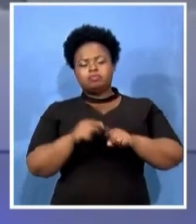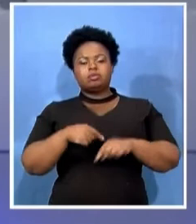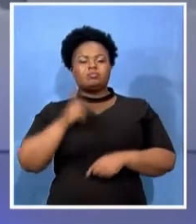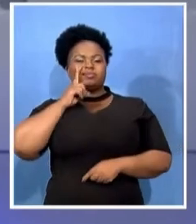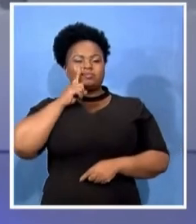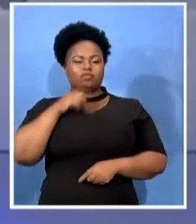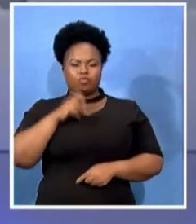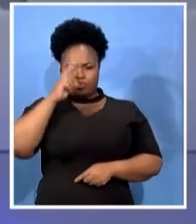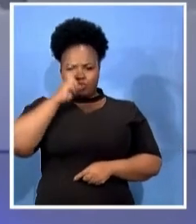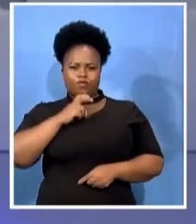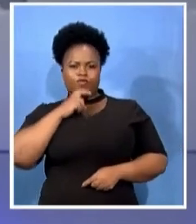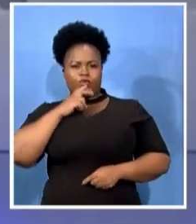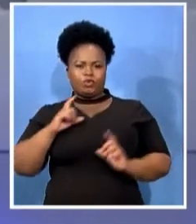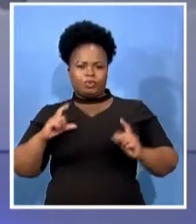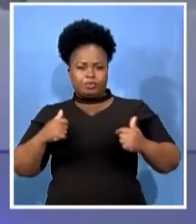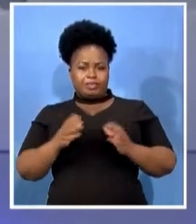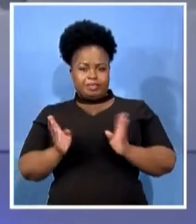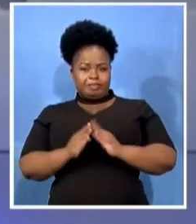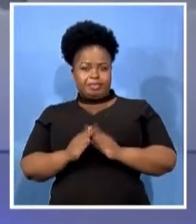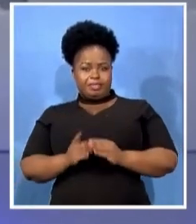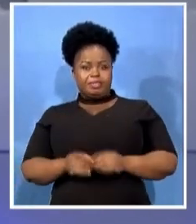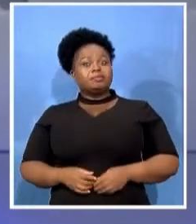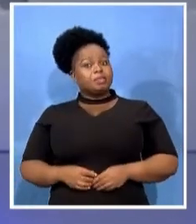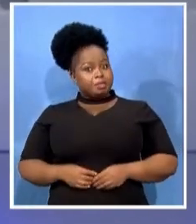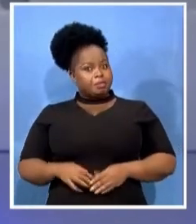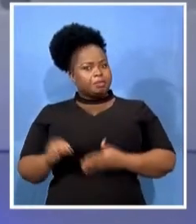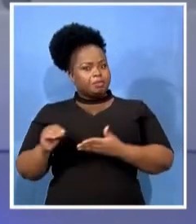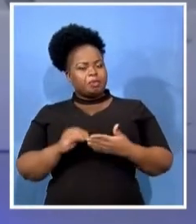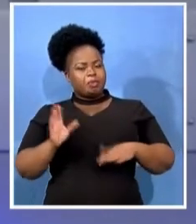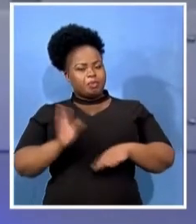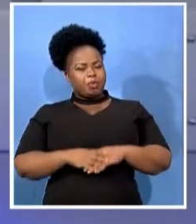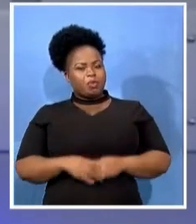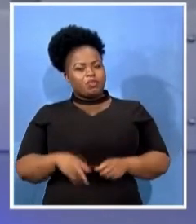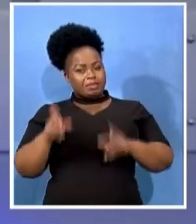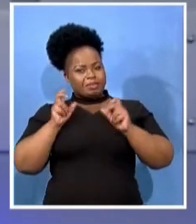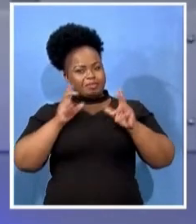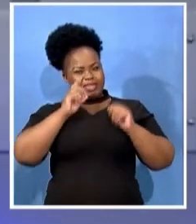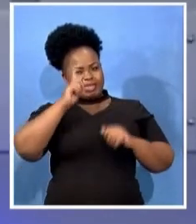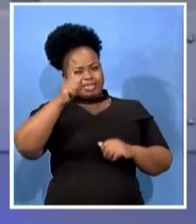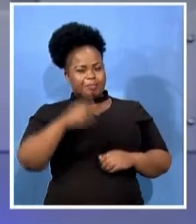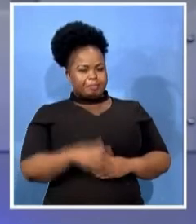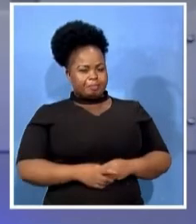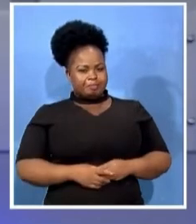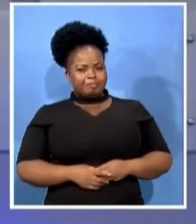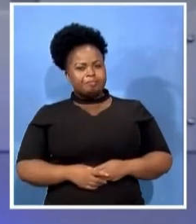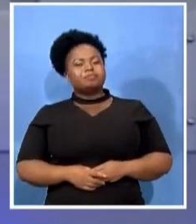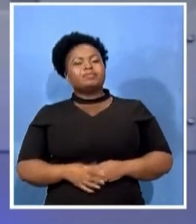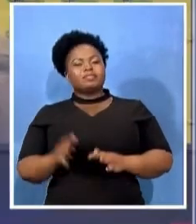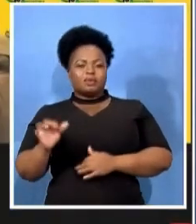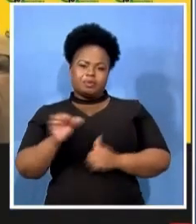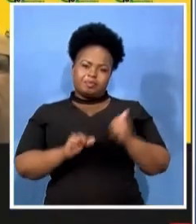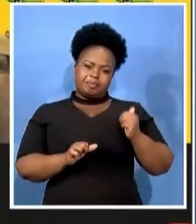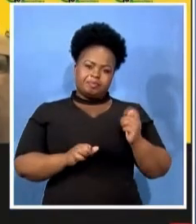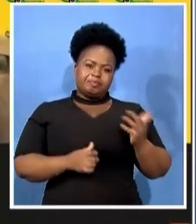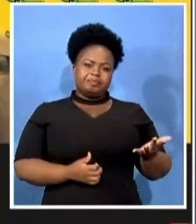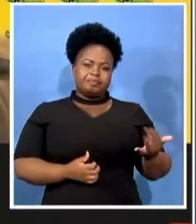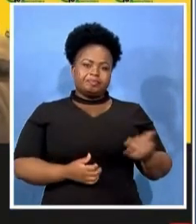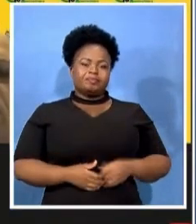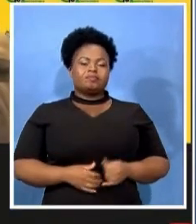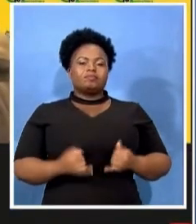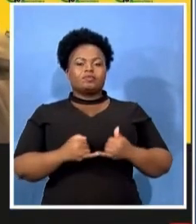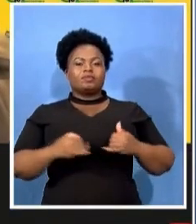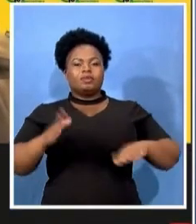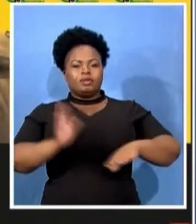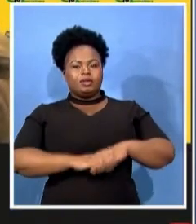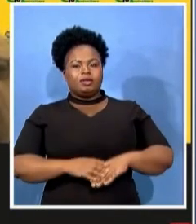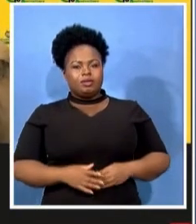as well. We'll bring you the biggest takeaways a little later on as well. I want to take you now to a virtual media briefing from the